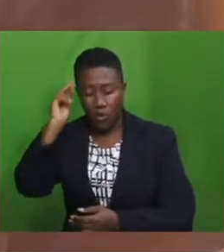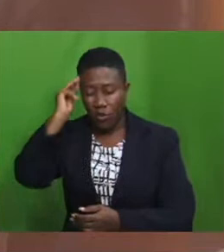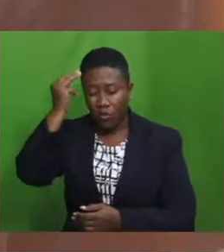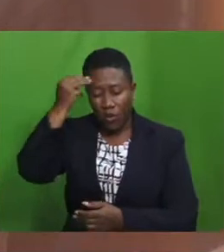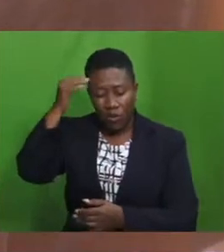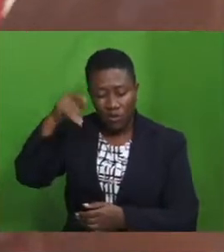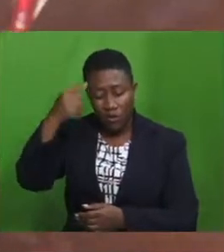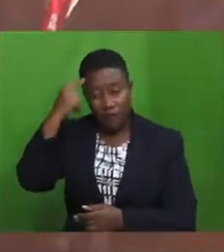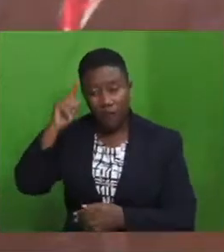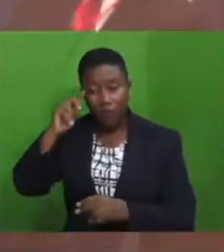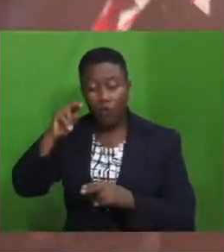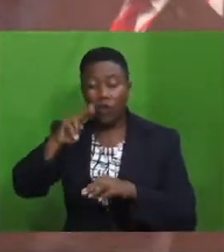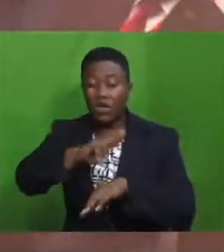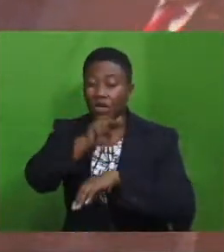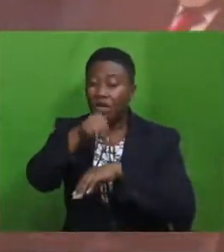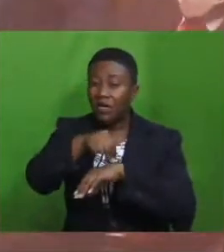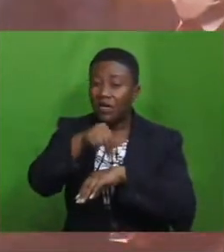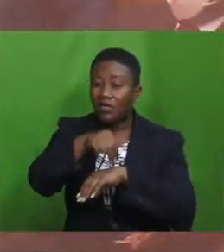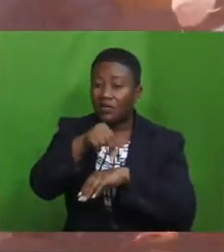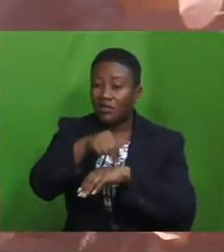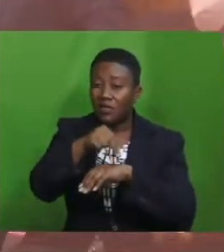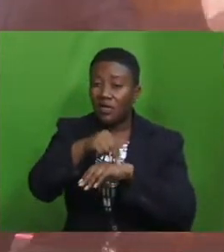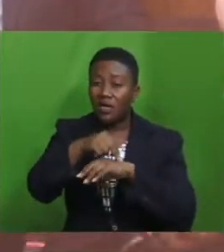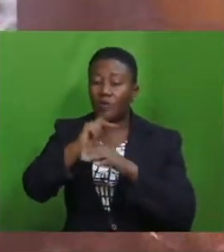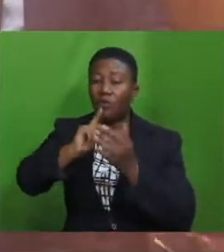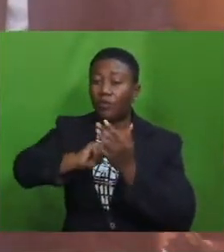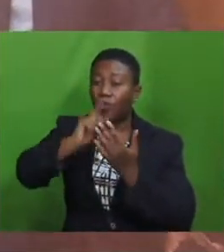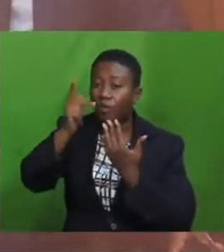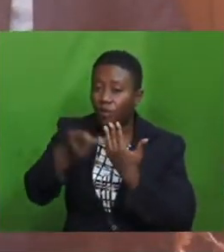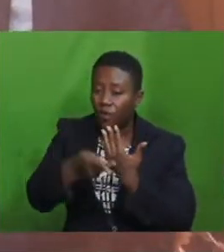Defense and Motherland Veronis.